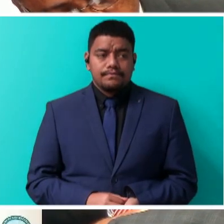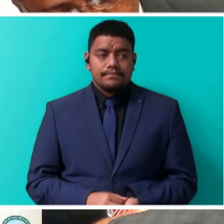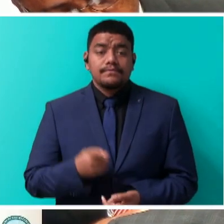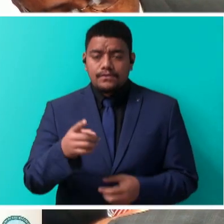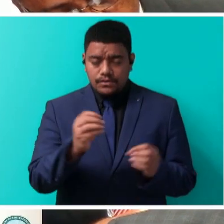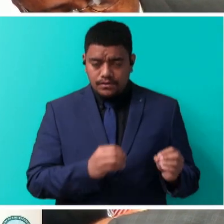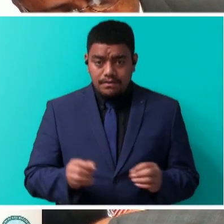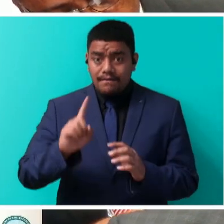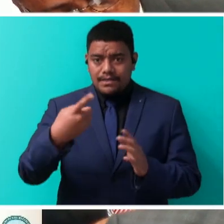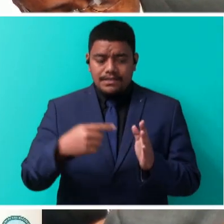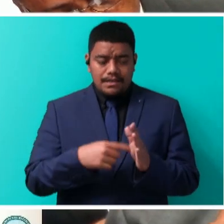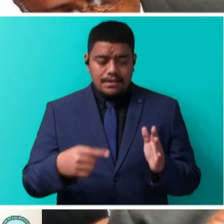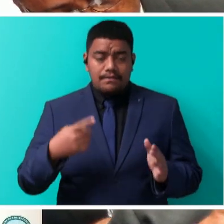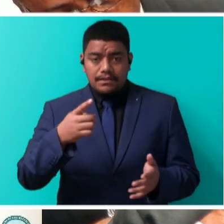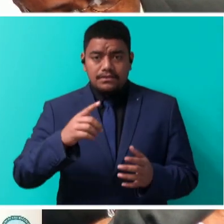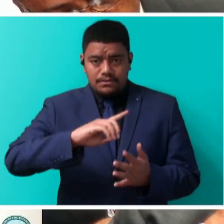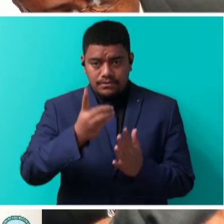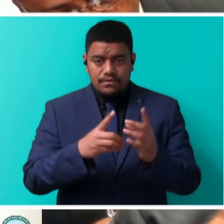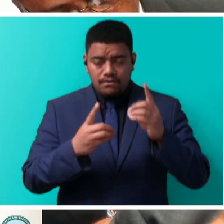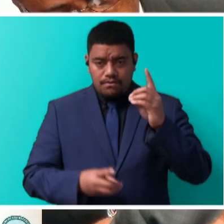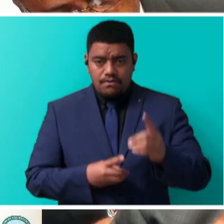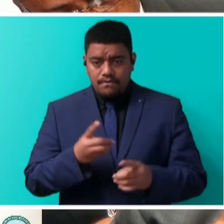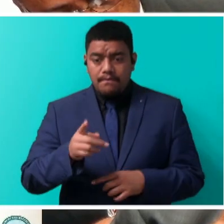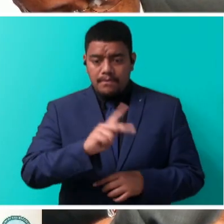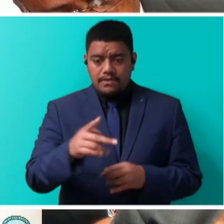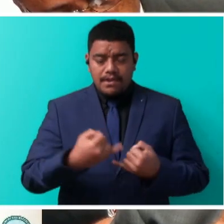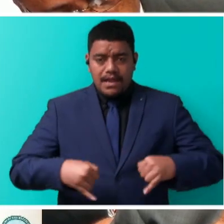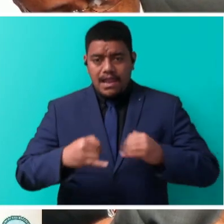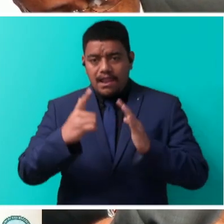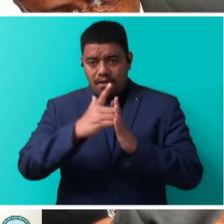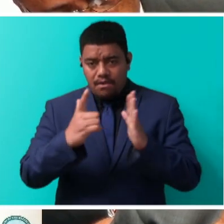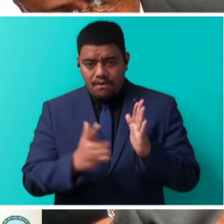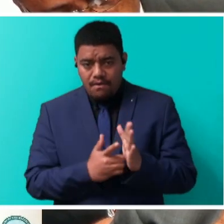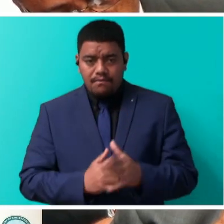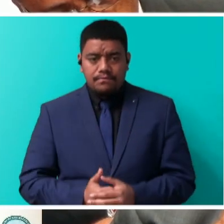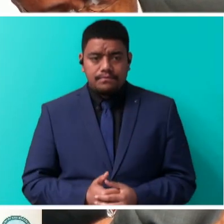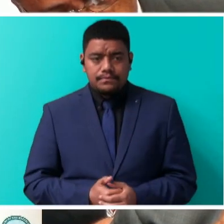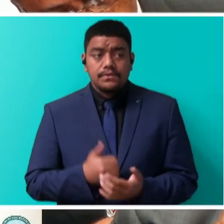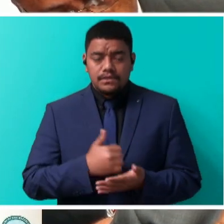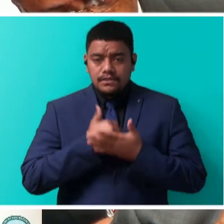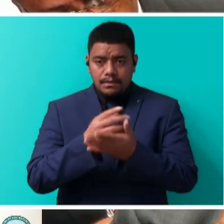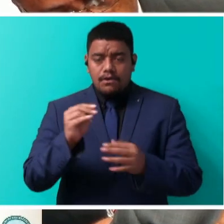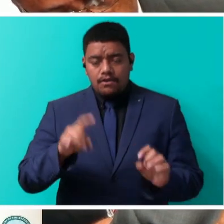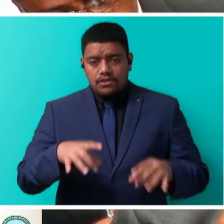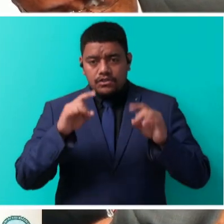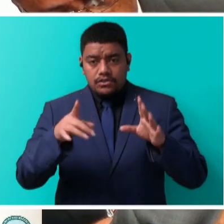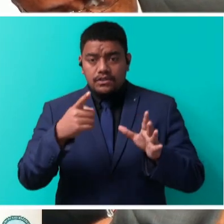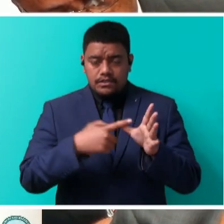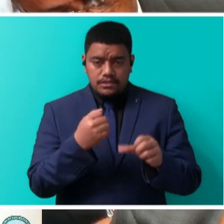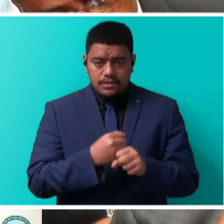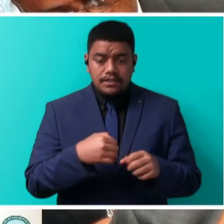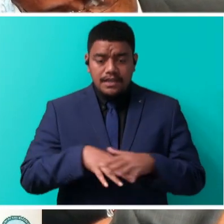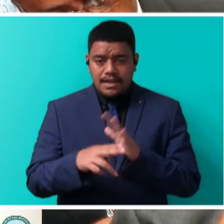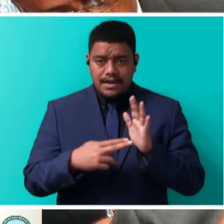co-organizing the first ever Pacific Legislative Drafter Conference with Pacific Island Law Officers Network, PILON, with the support of the Australian Attorney General, held in Nadi